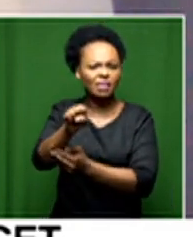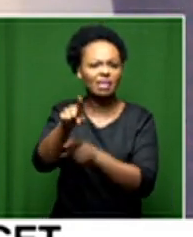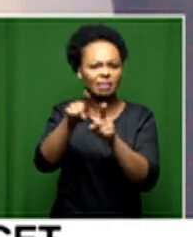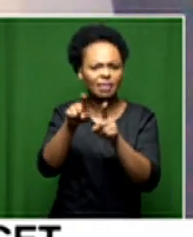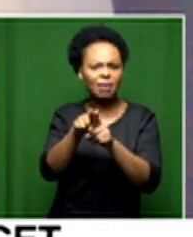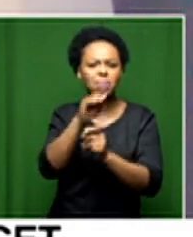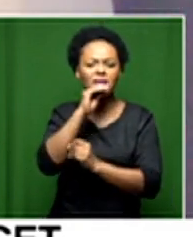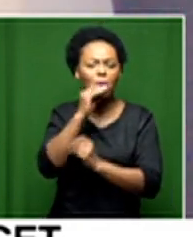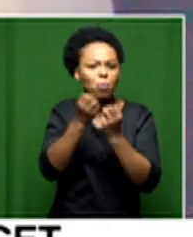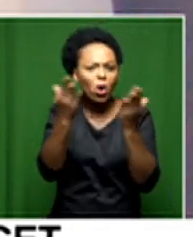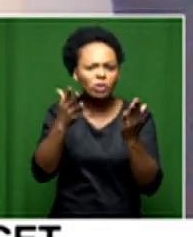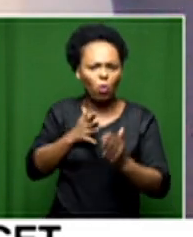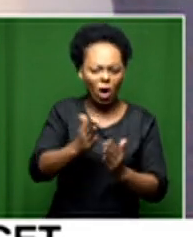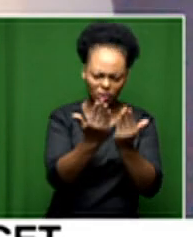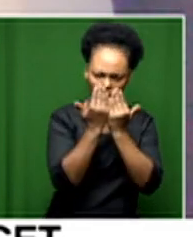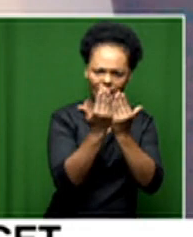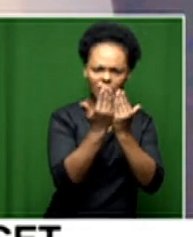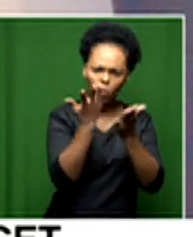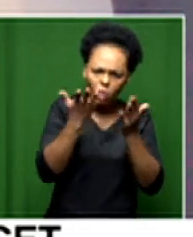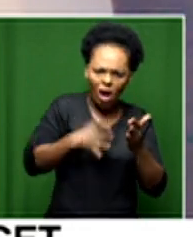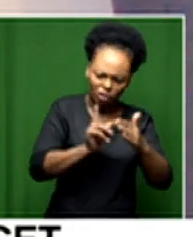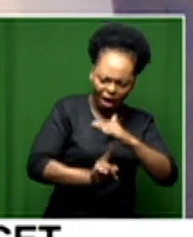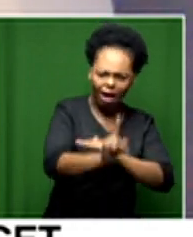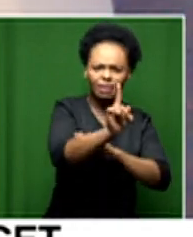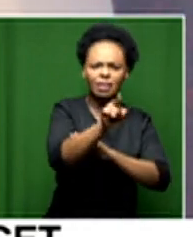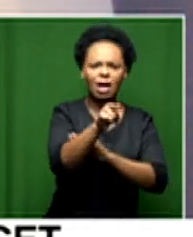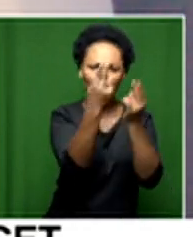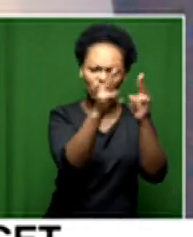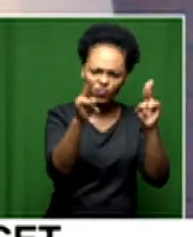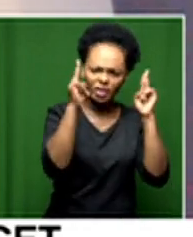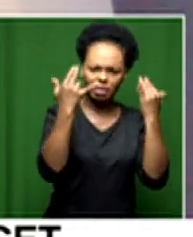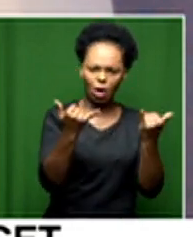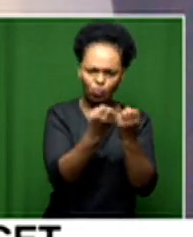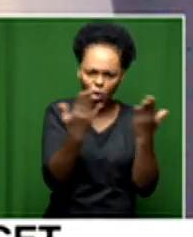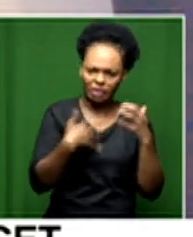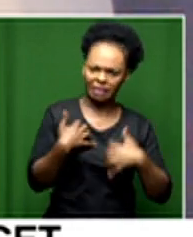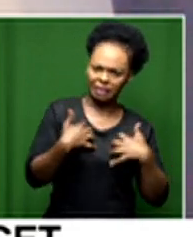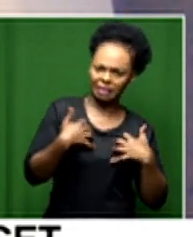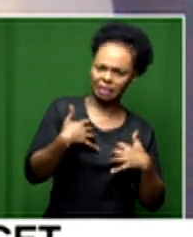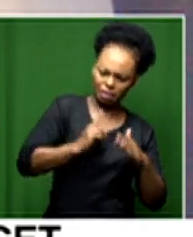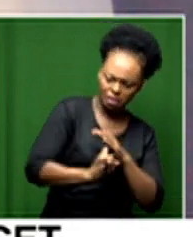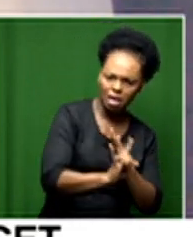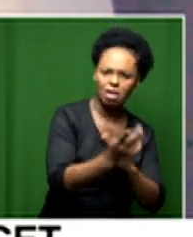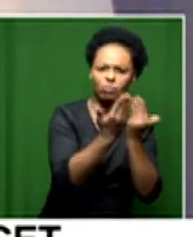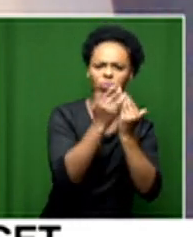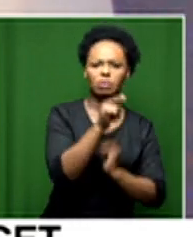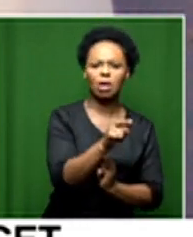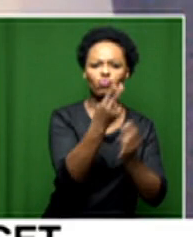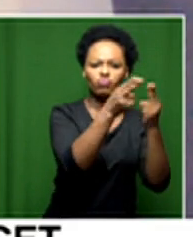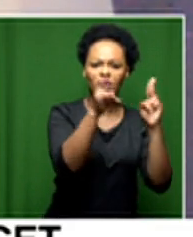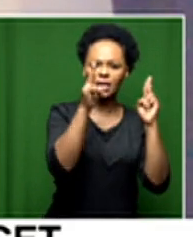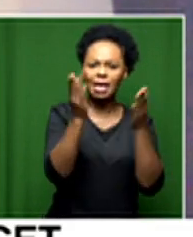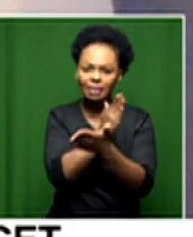education, and also in the analysis of the applicants, we can see that there are applicants who were working before, who